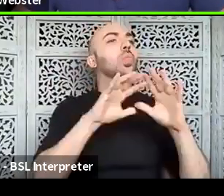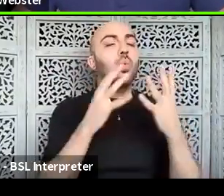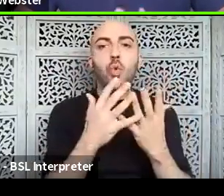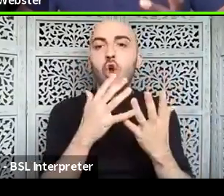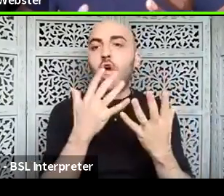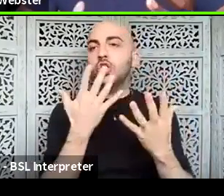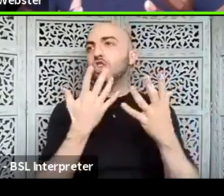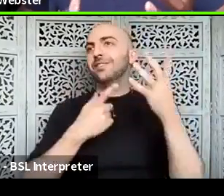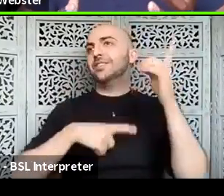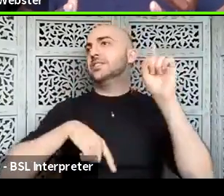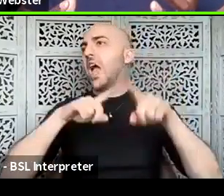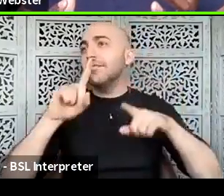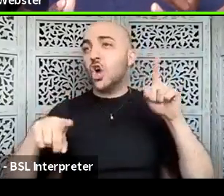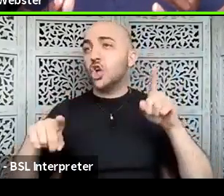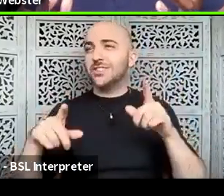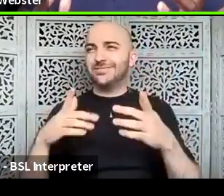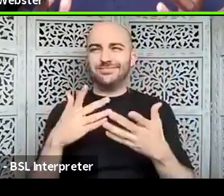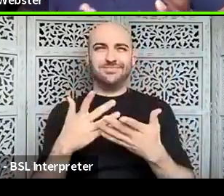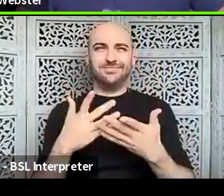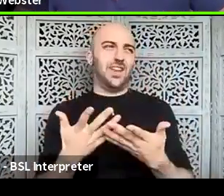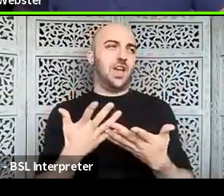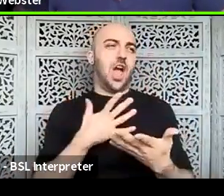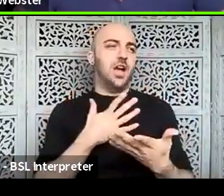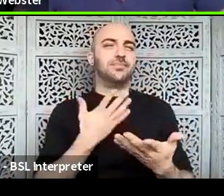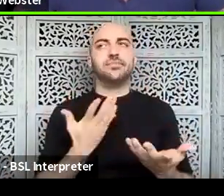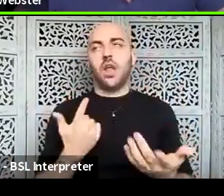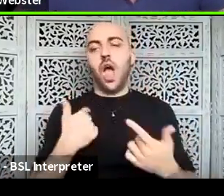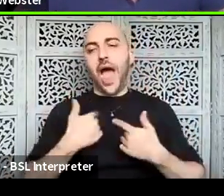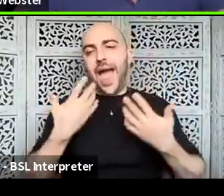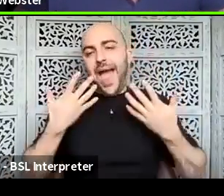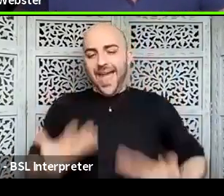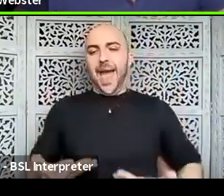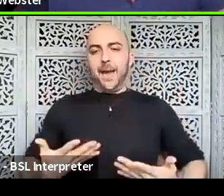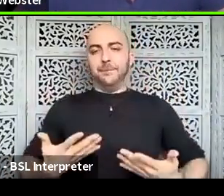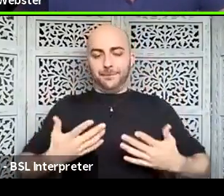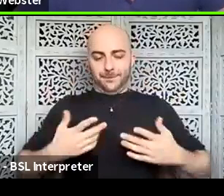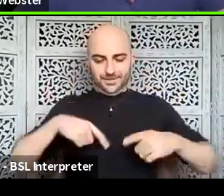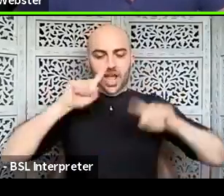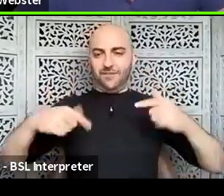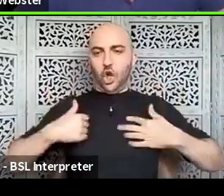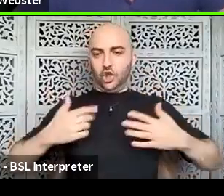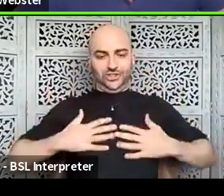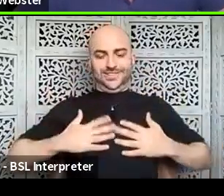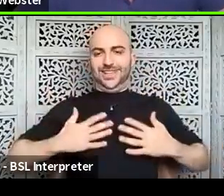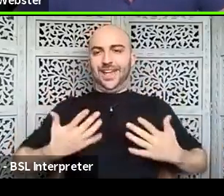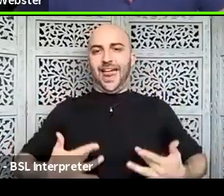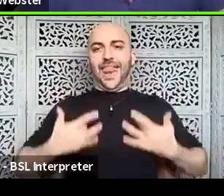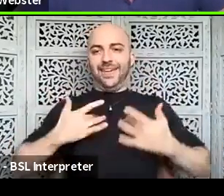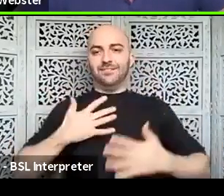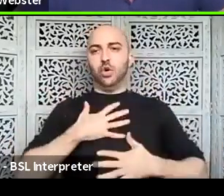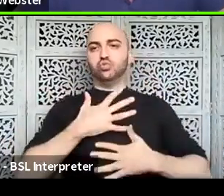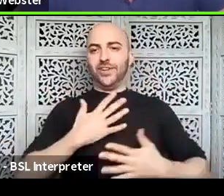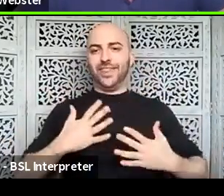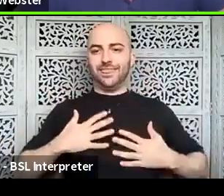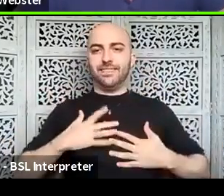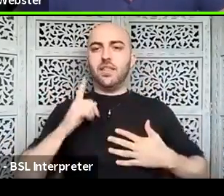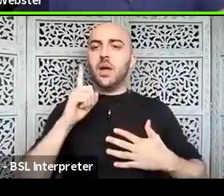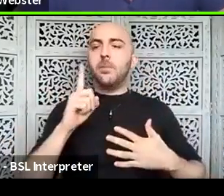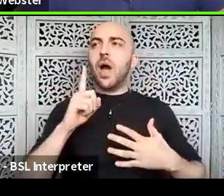and, well, not into it, obviously, because I am it and live it and breathe it, but into kind of, campaigning for